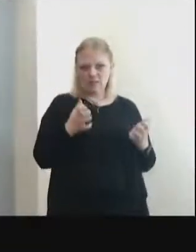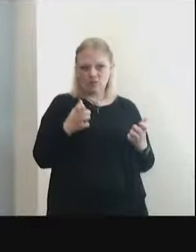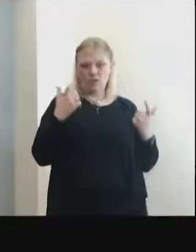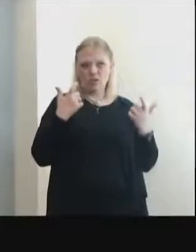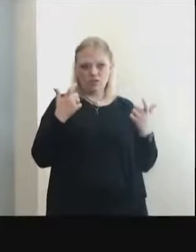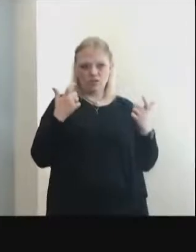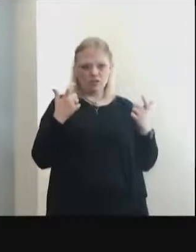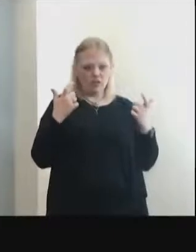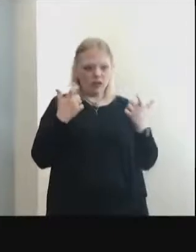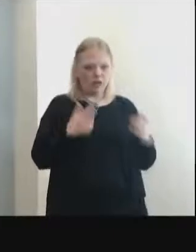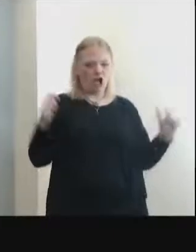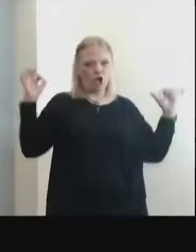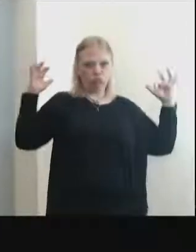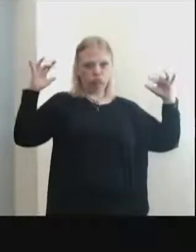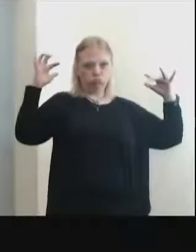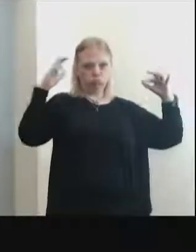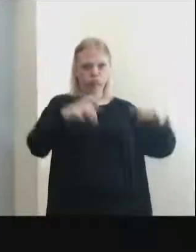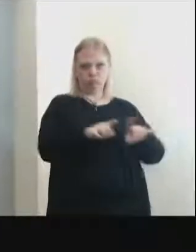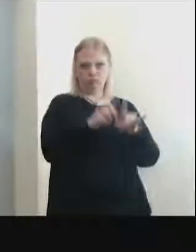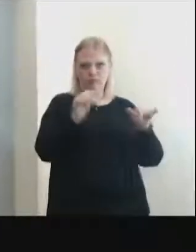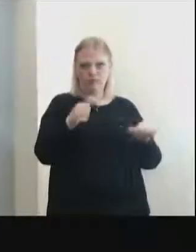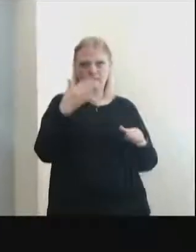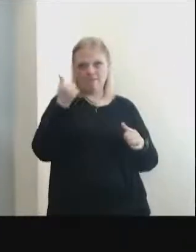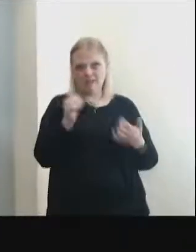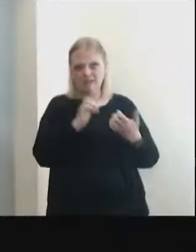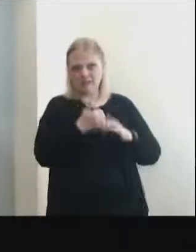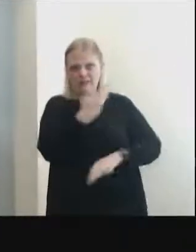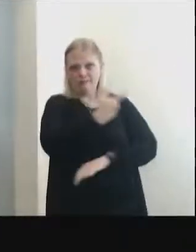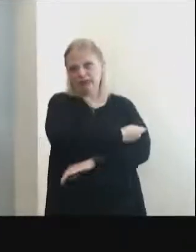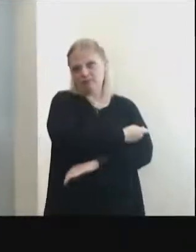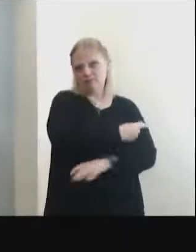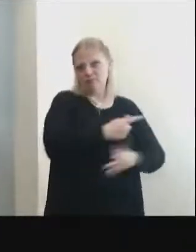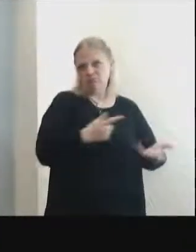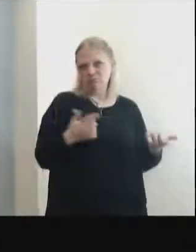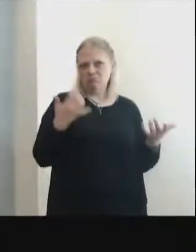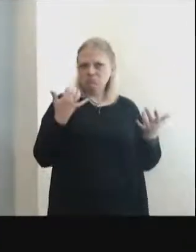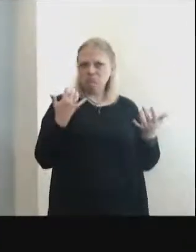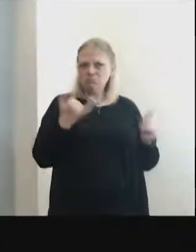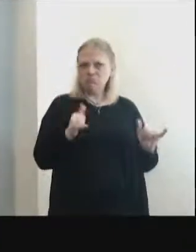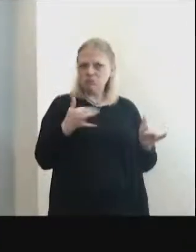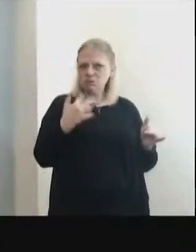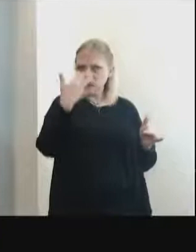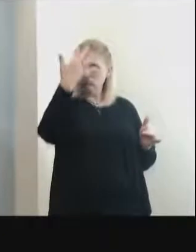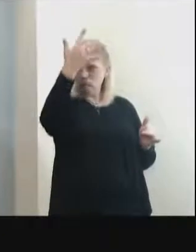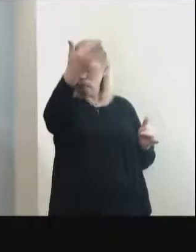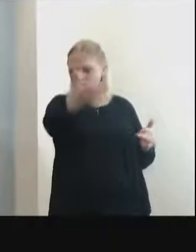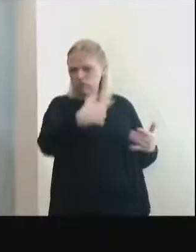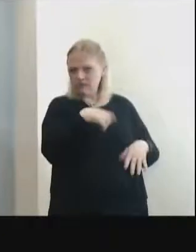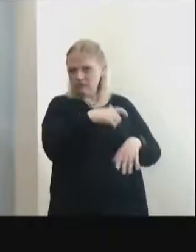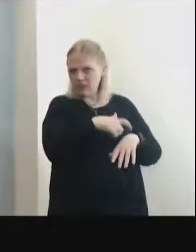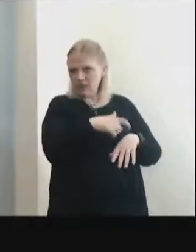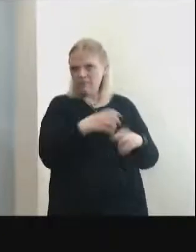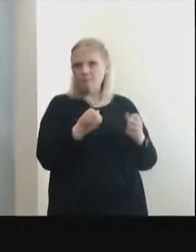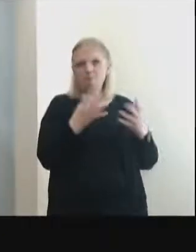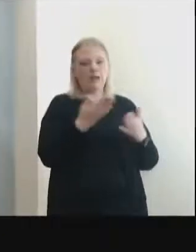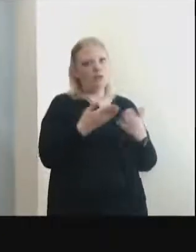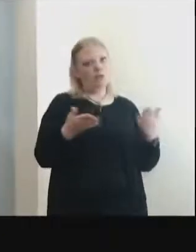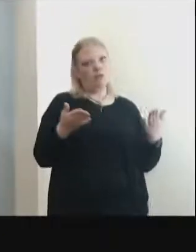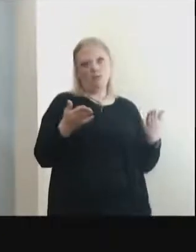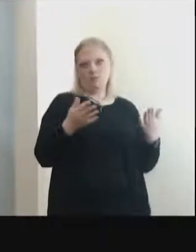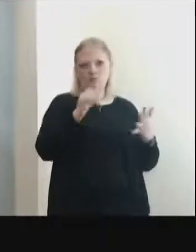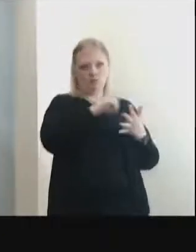crowd there as possible, and he said the best way to do that is vaccinating. It's still some time, and there's a lot of things that have to go